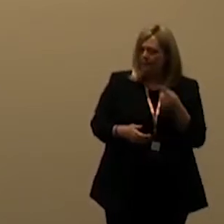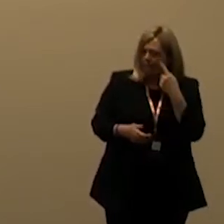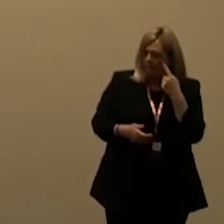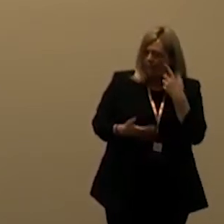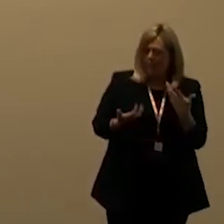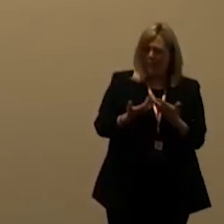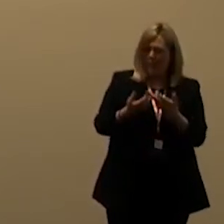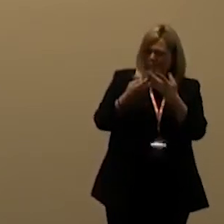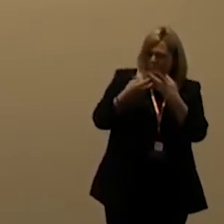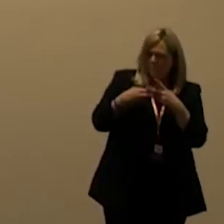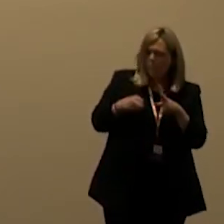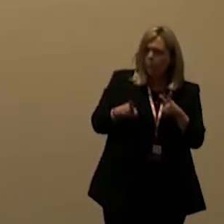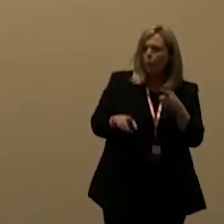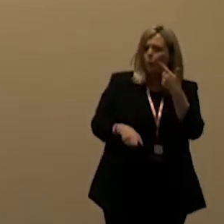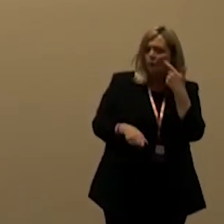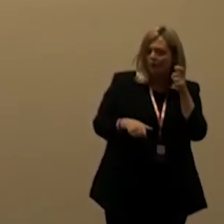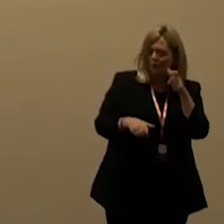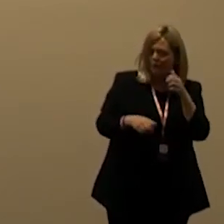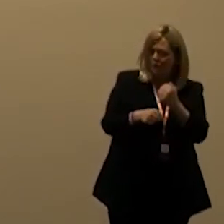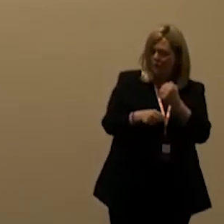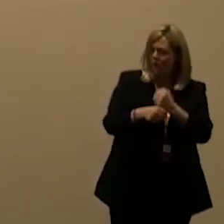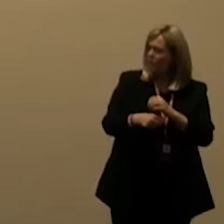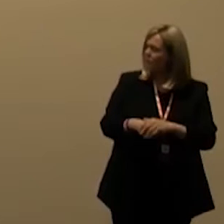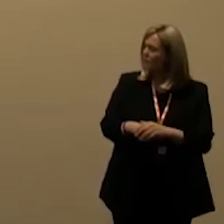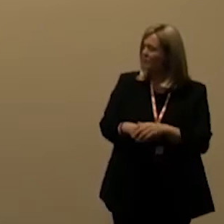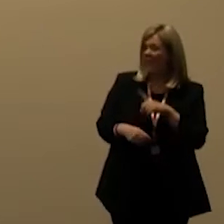how we view the younger generation. So we asked some questions in